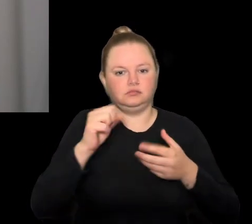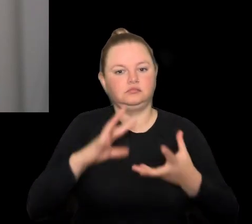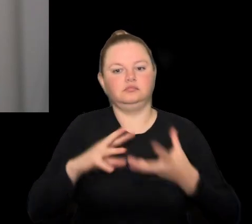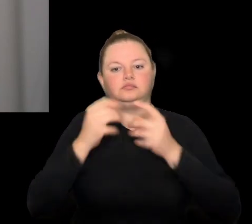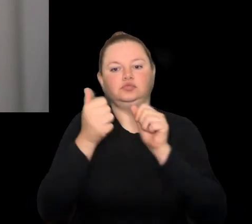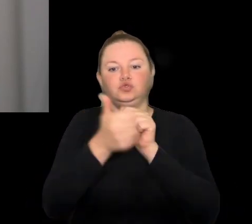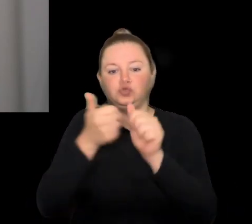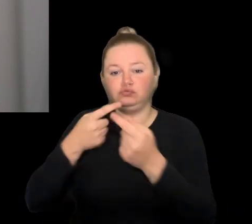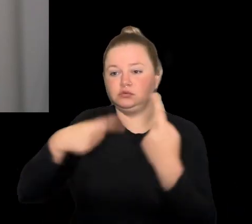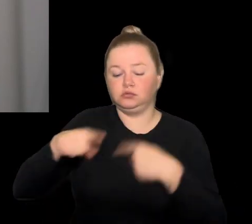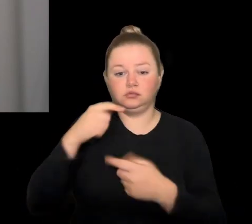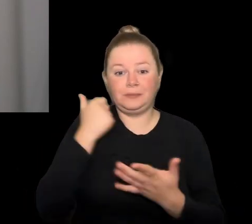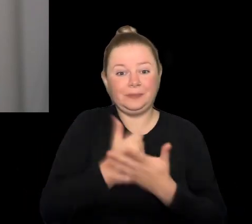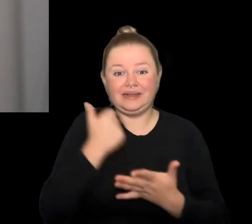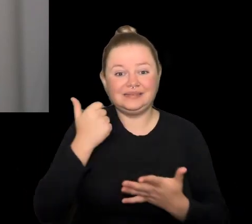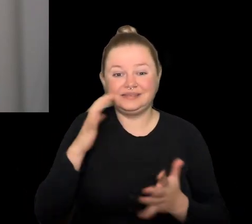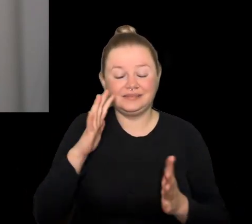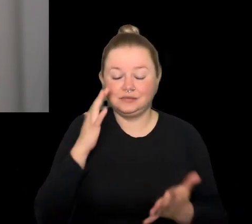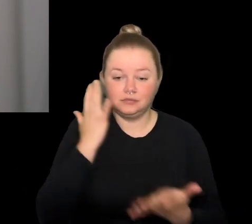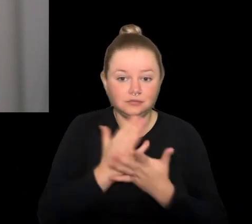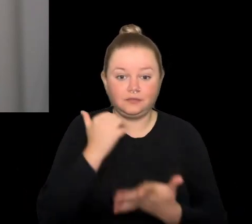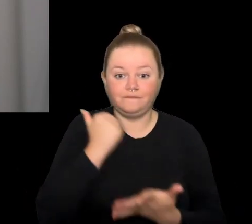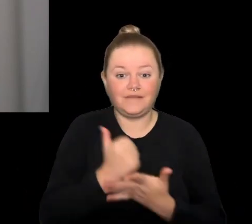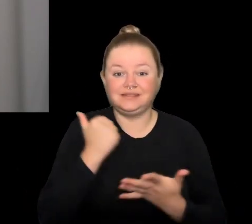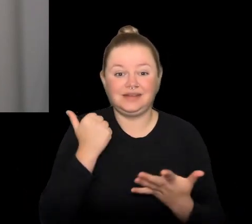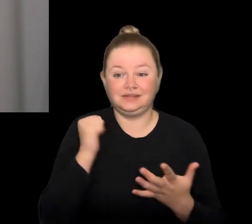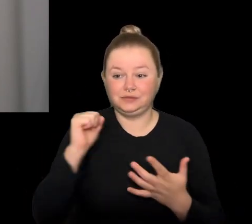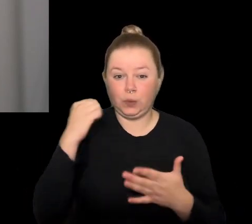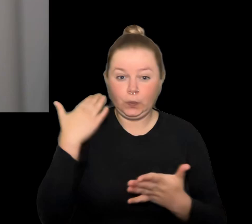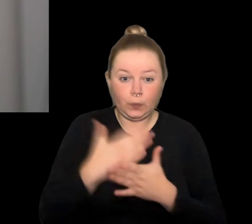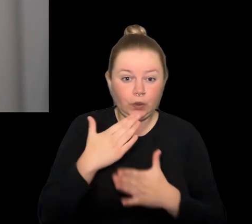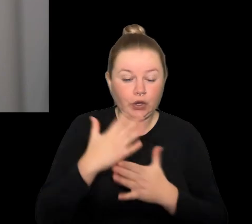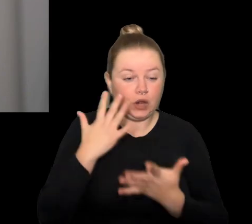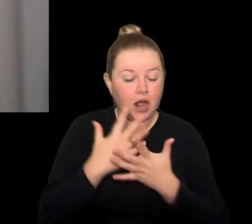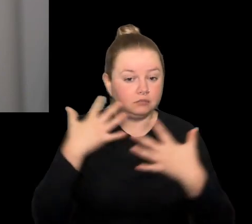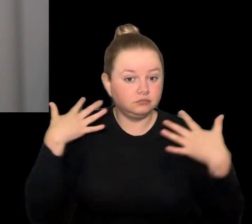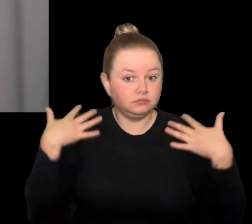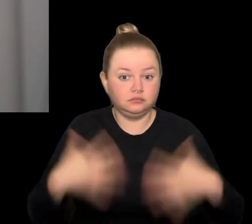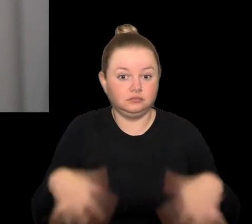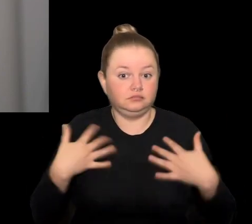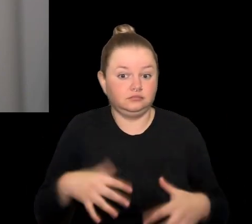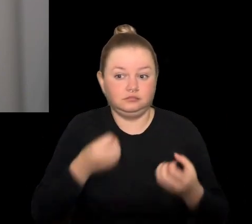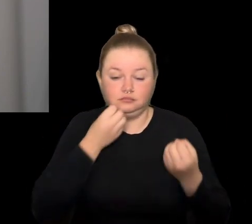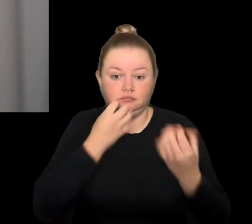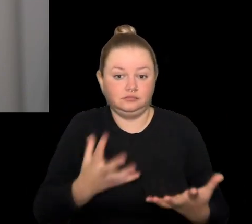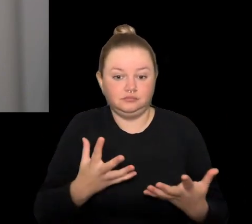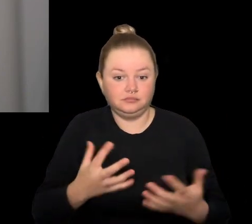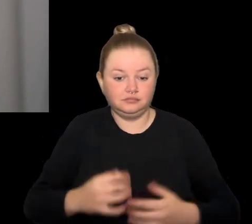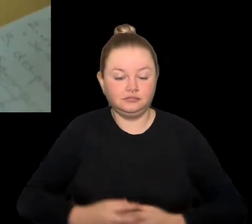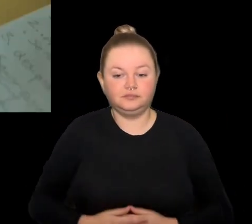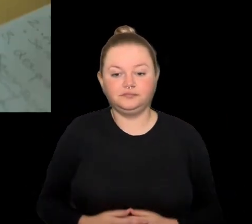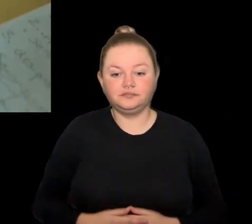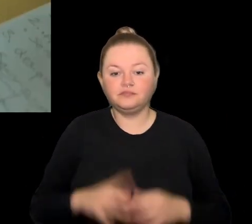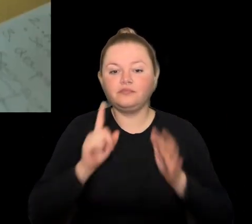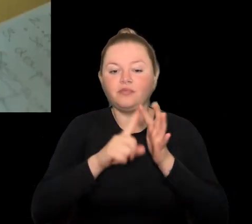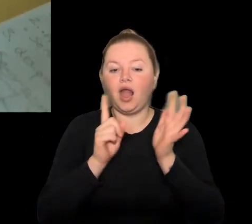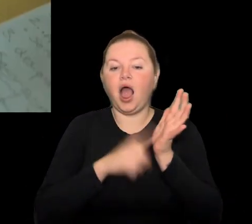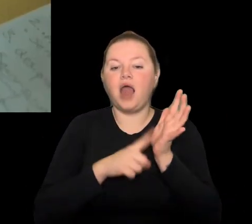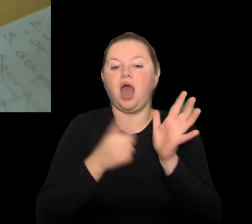creative industry, and they're amazing, they're fantastic, and their work is absolutely outstanding.